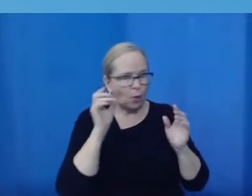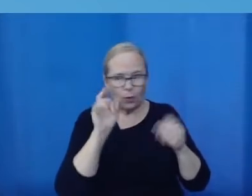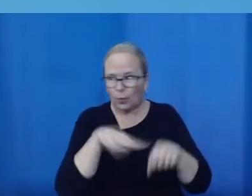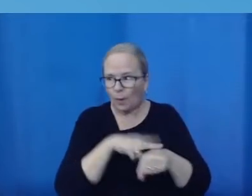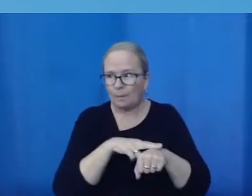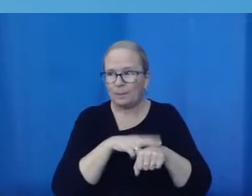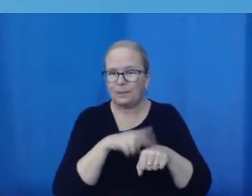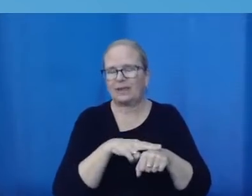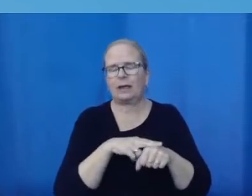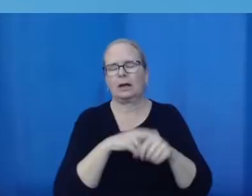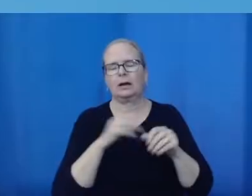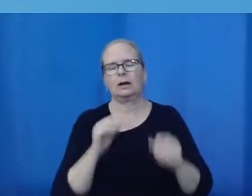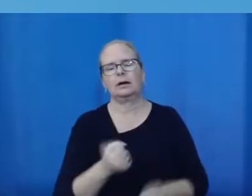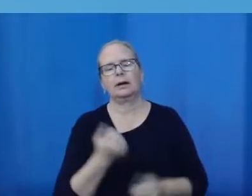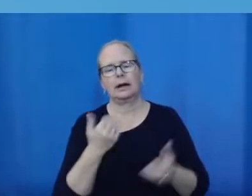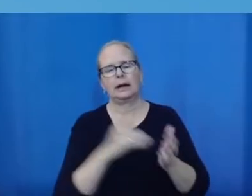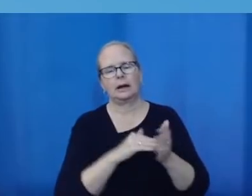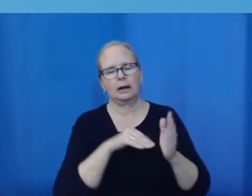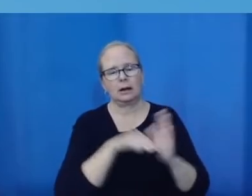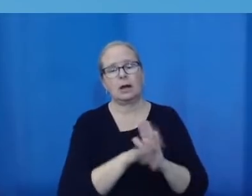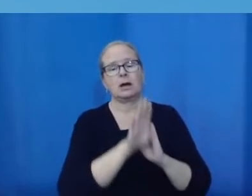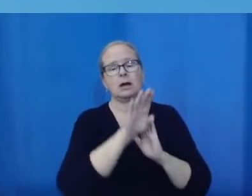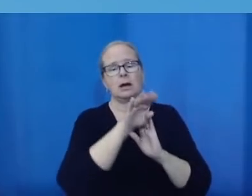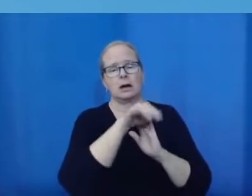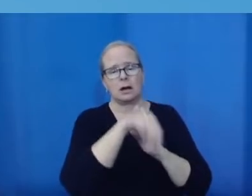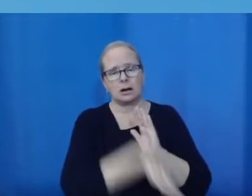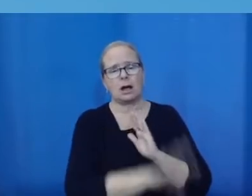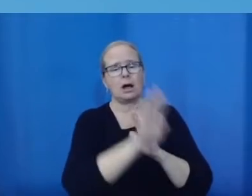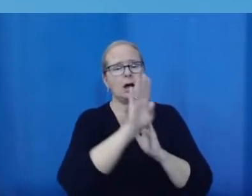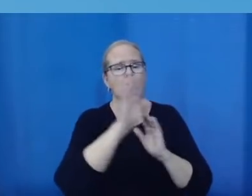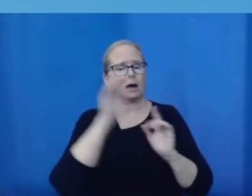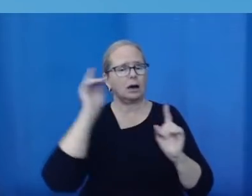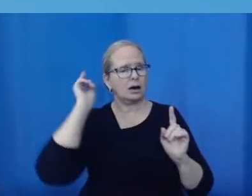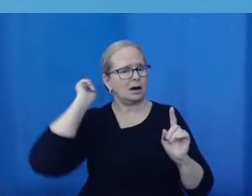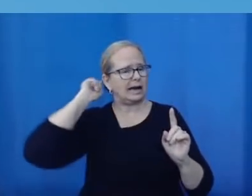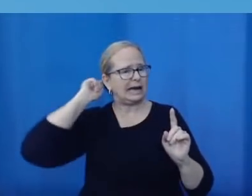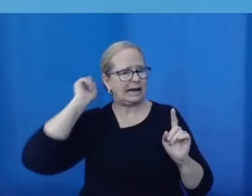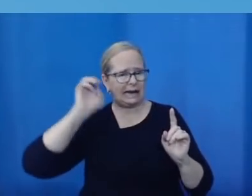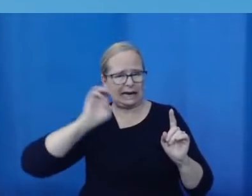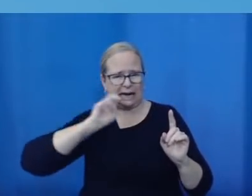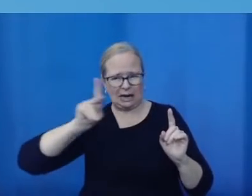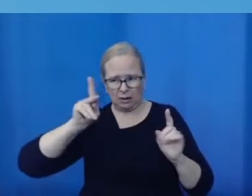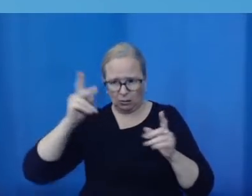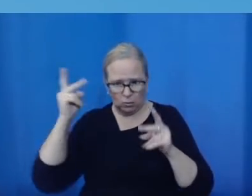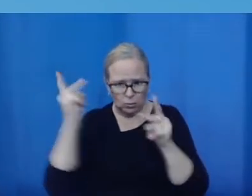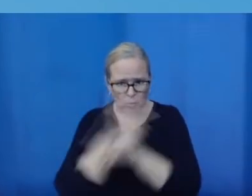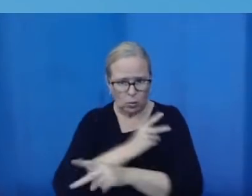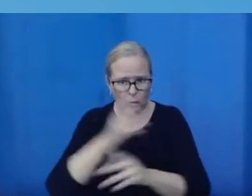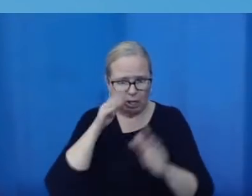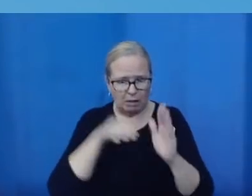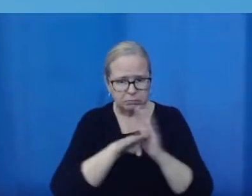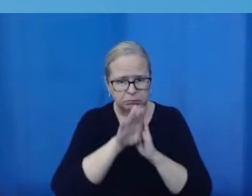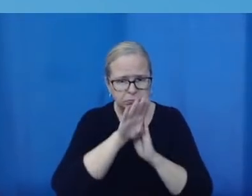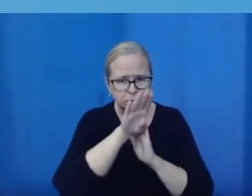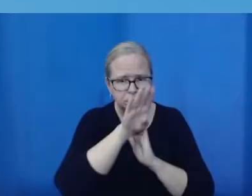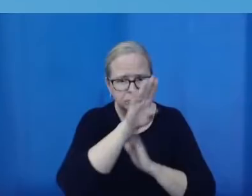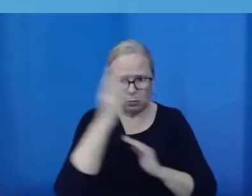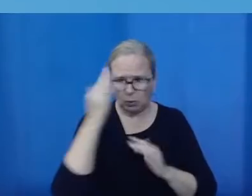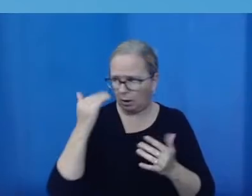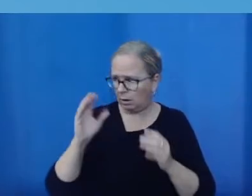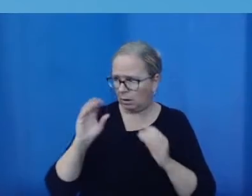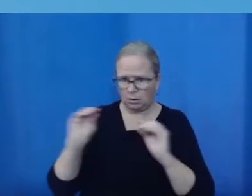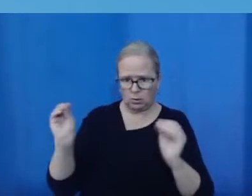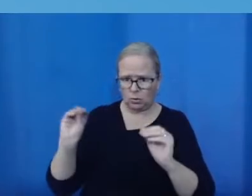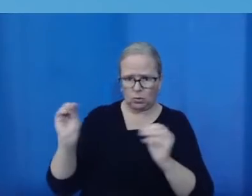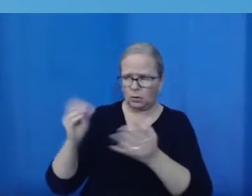reassurance from the system that we depend upon in order to reassure us. And partly that's the disease process, and partly that's just kind of how this whole thing has gone,